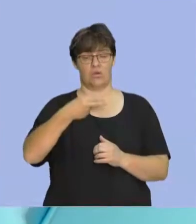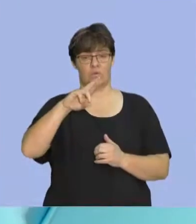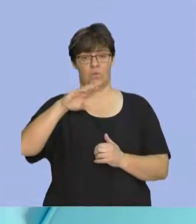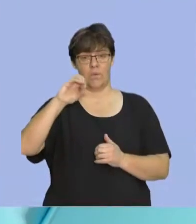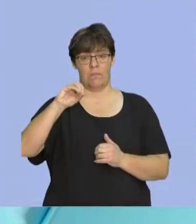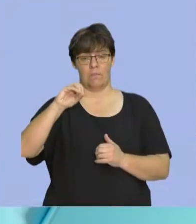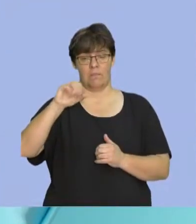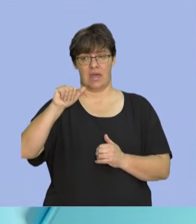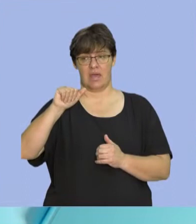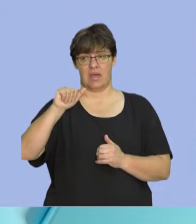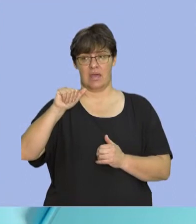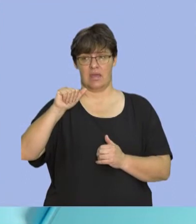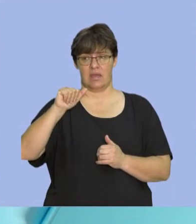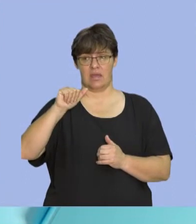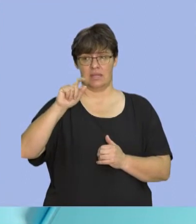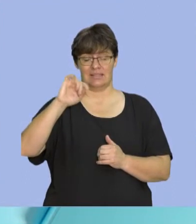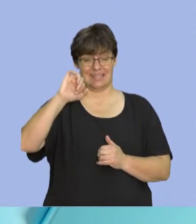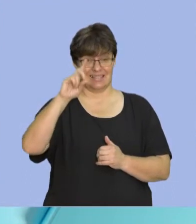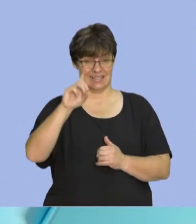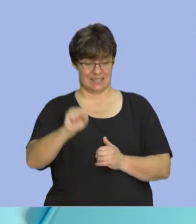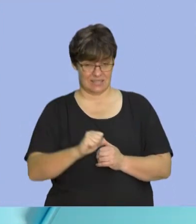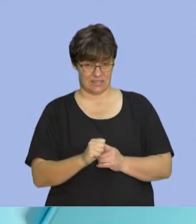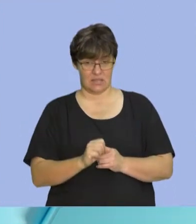the centromere. And this is essentially the